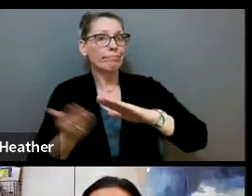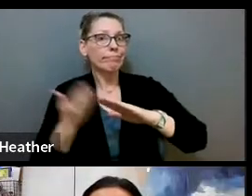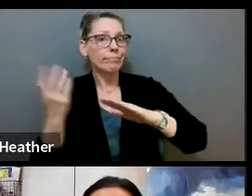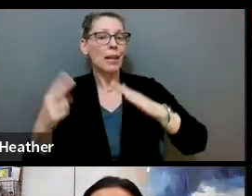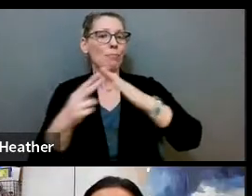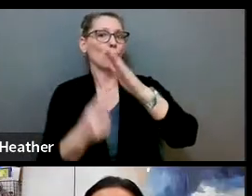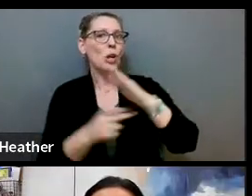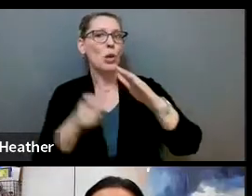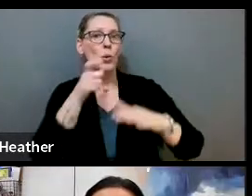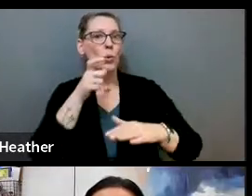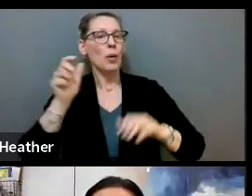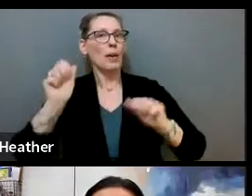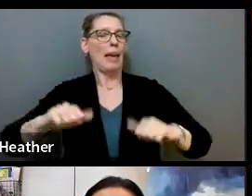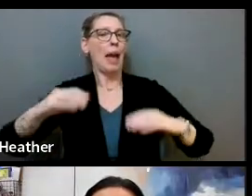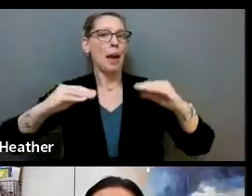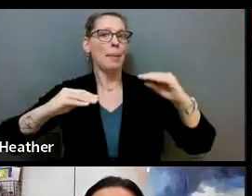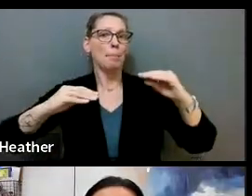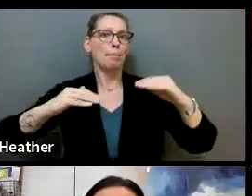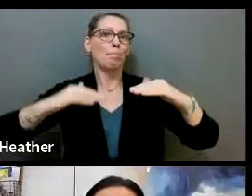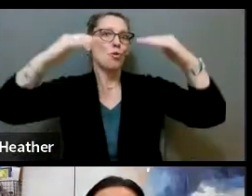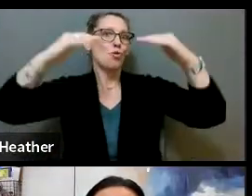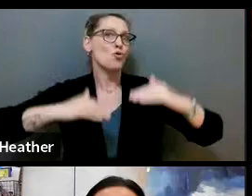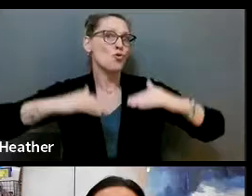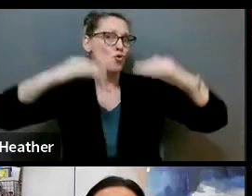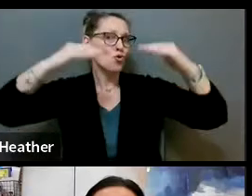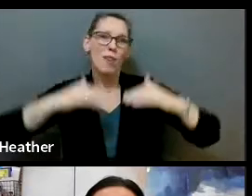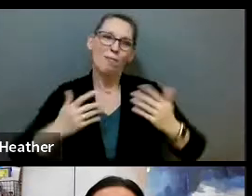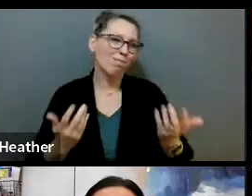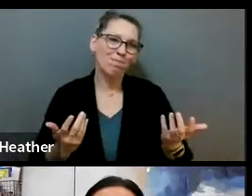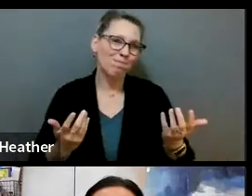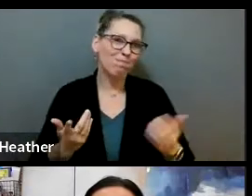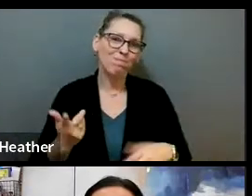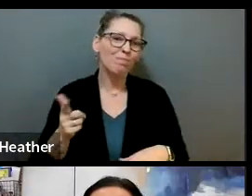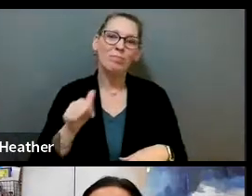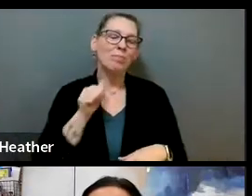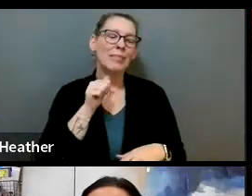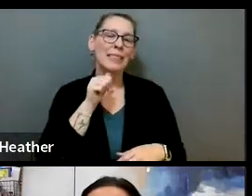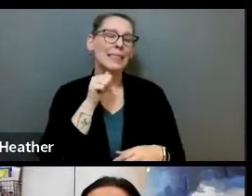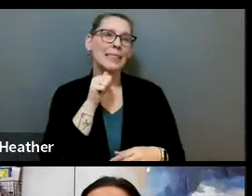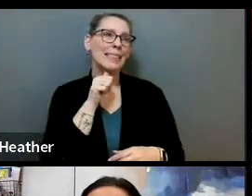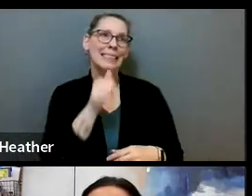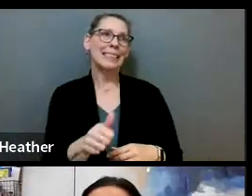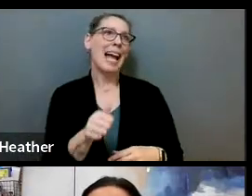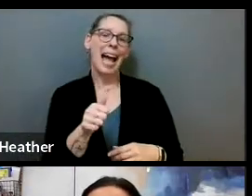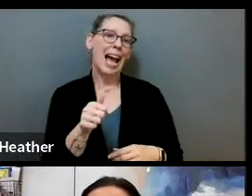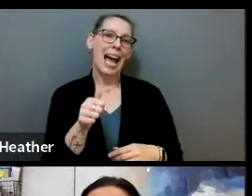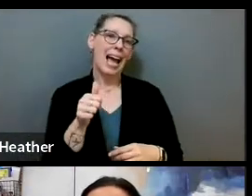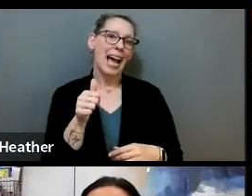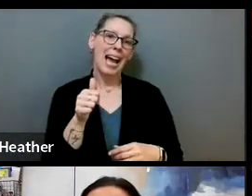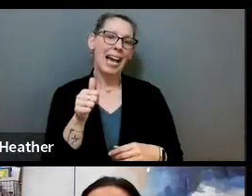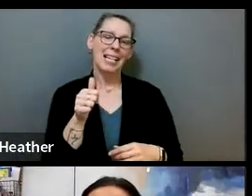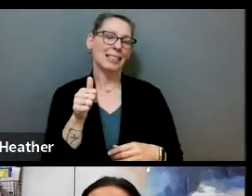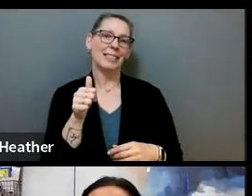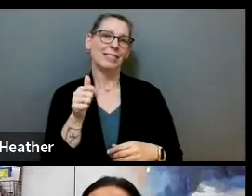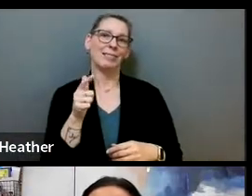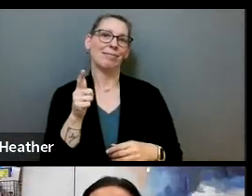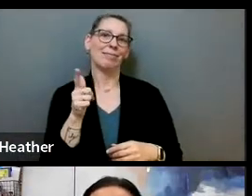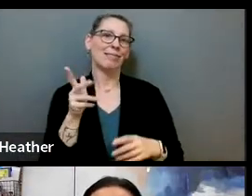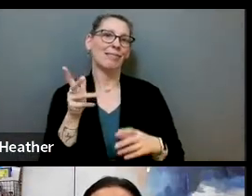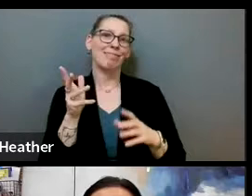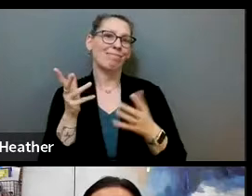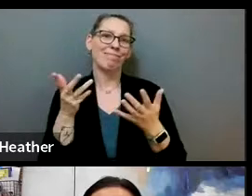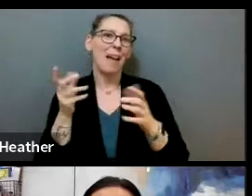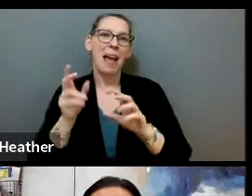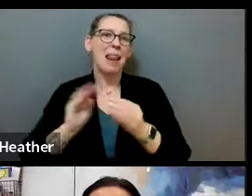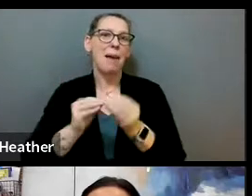bridge. So it is not an inconsequential number. Thank you.